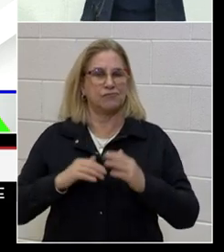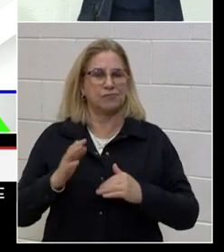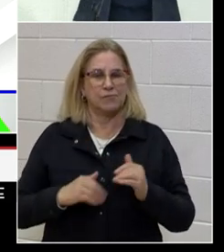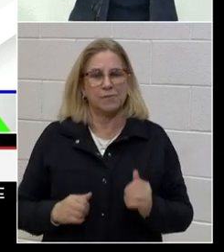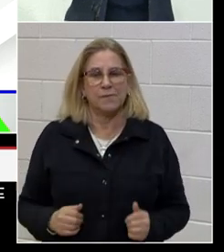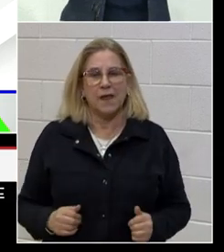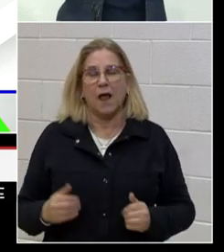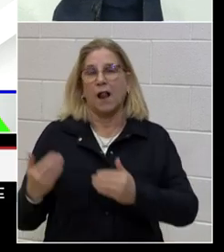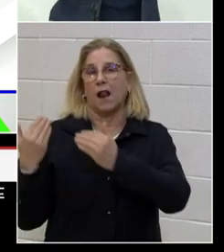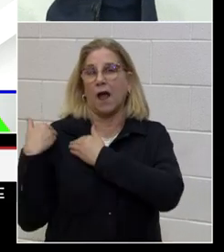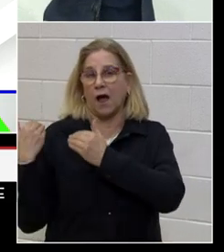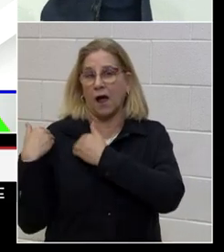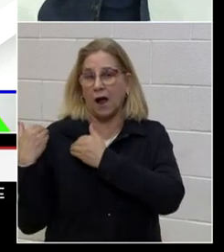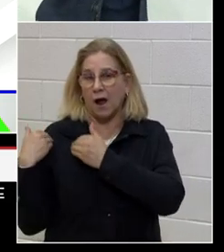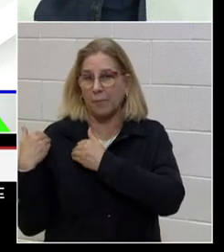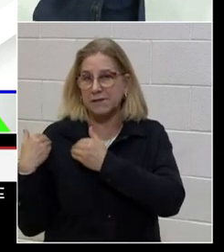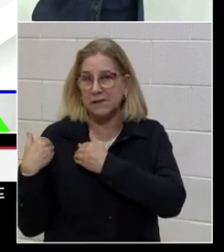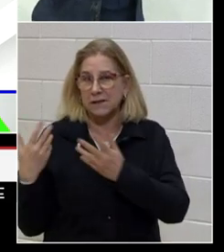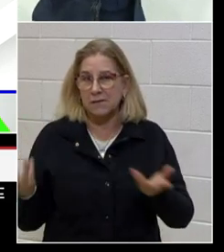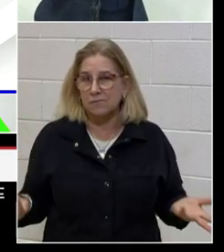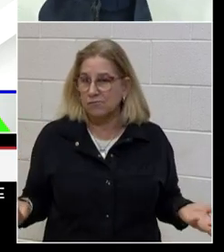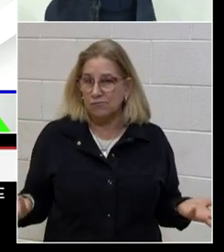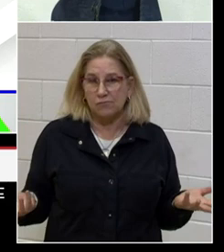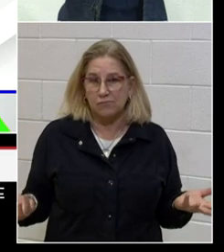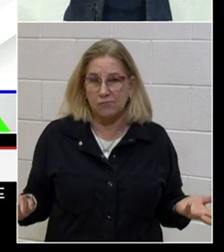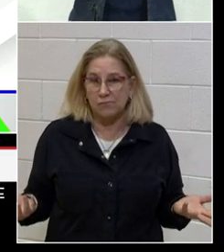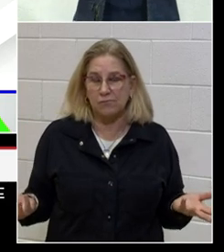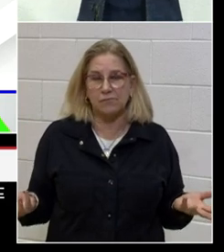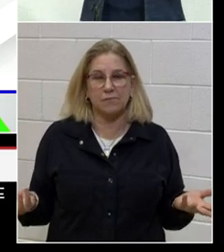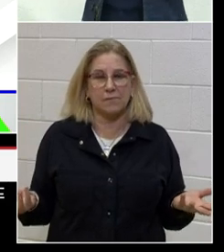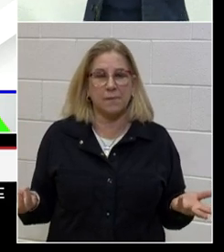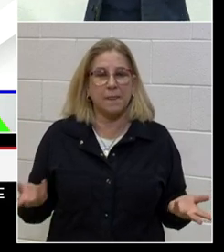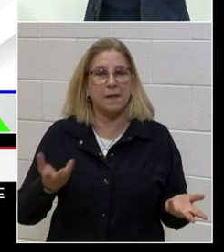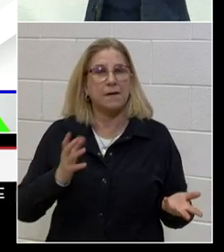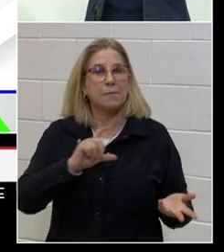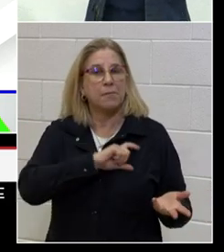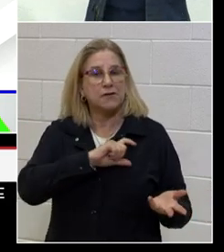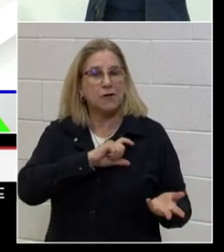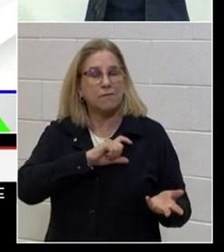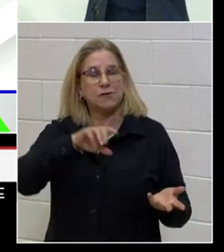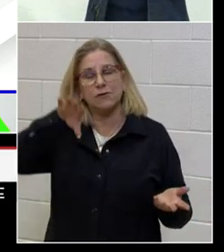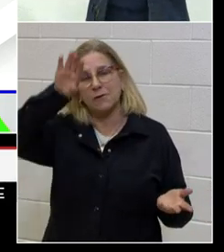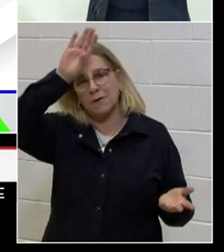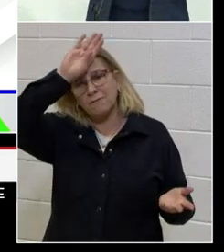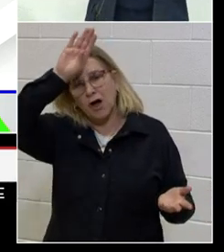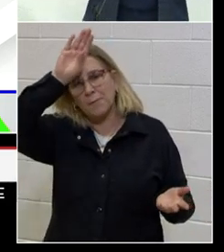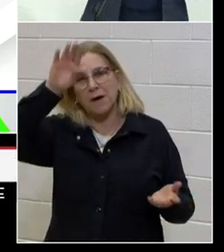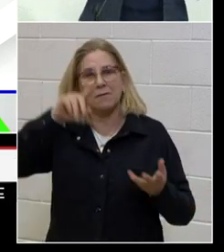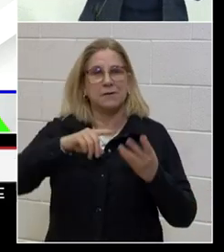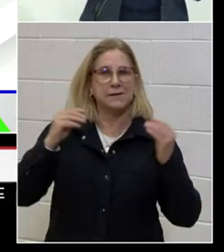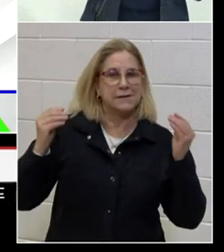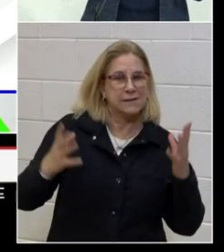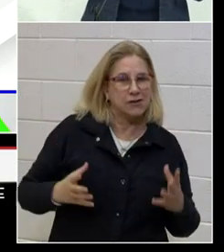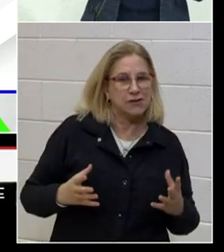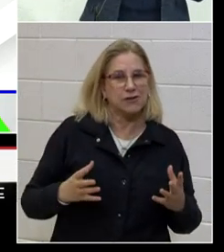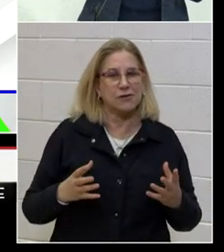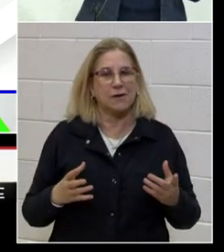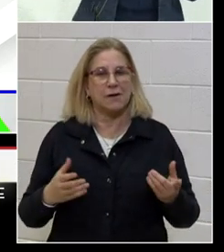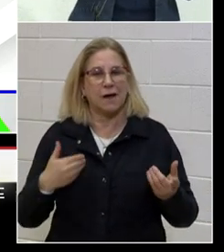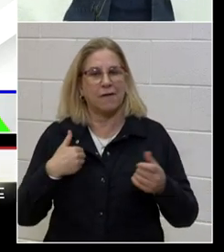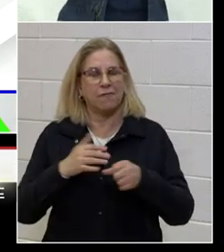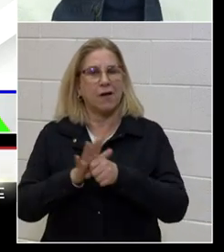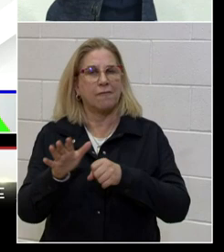of our police officers, firefighters, and teachers, we can pay them their